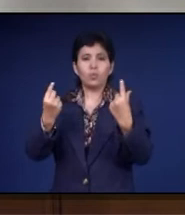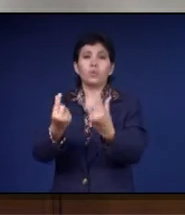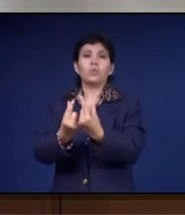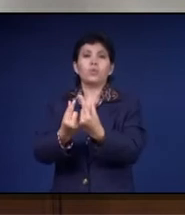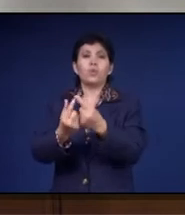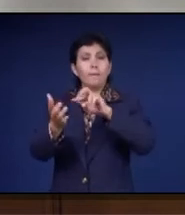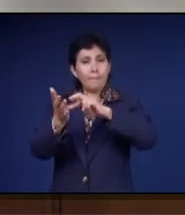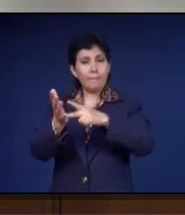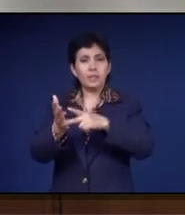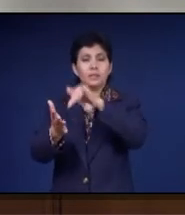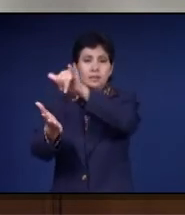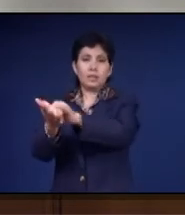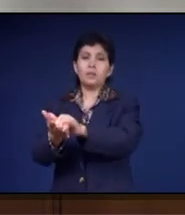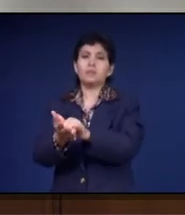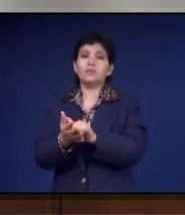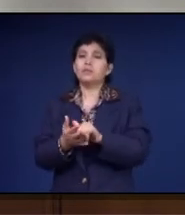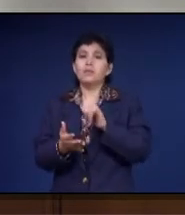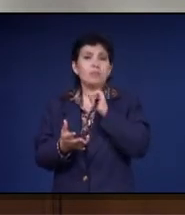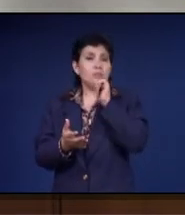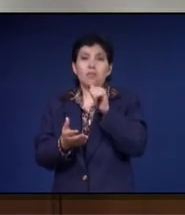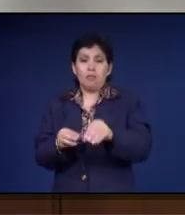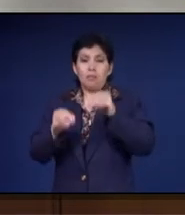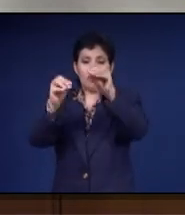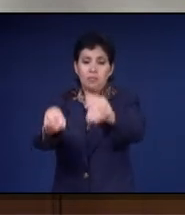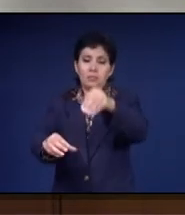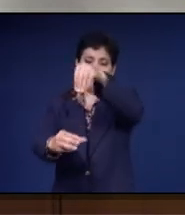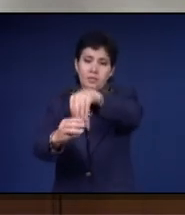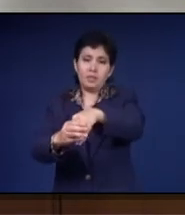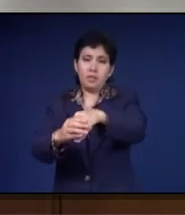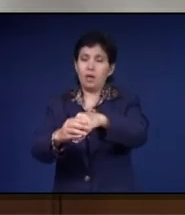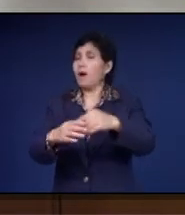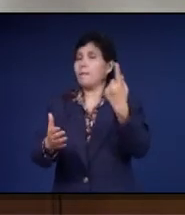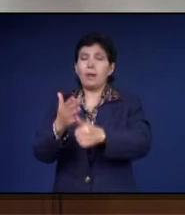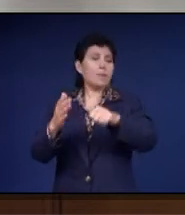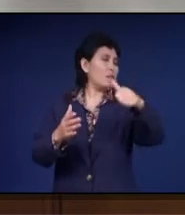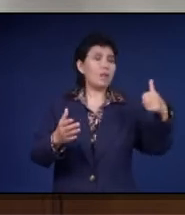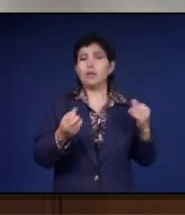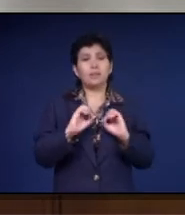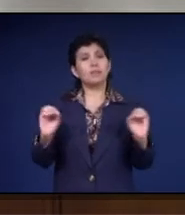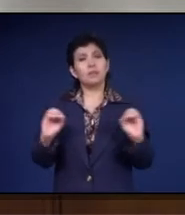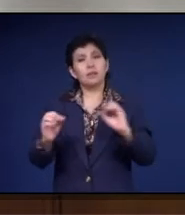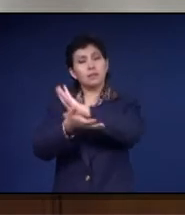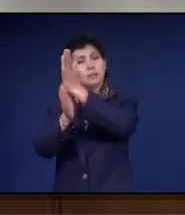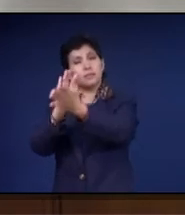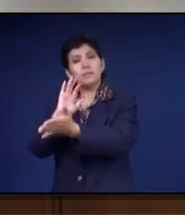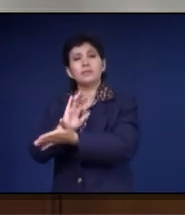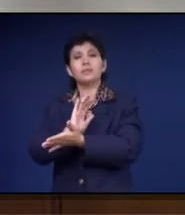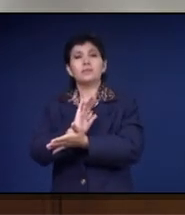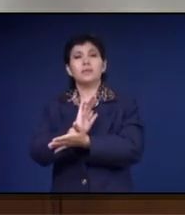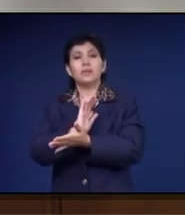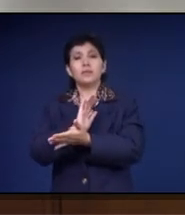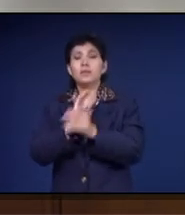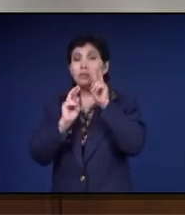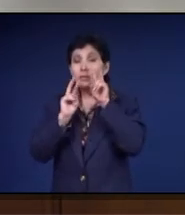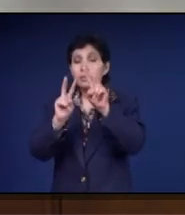group, it means that you do not put the control group into anything at all. The control group might just see a